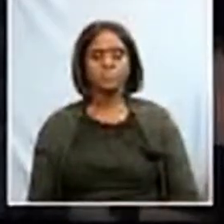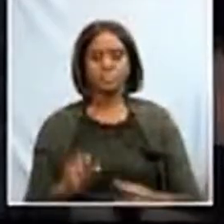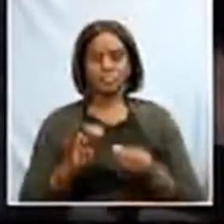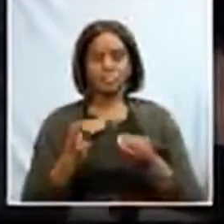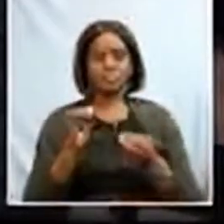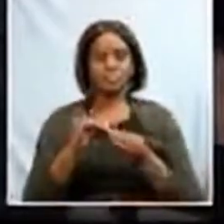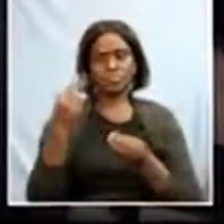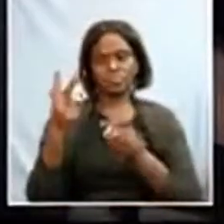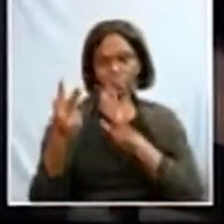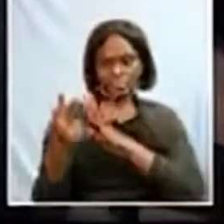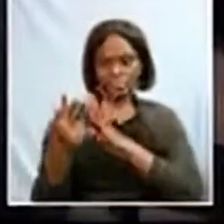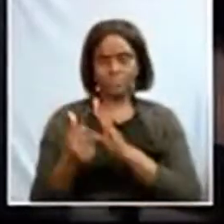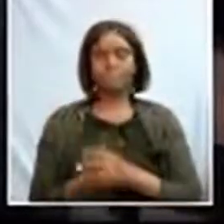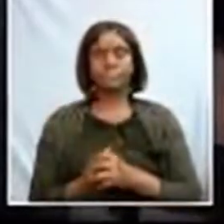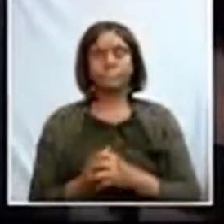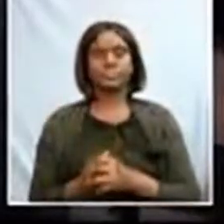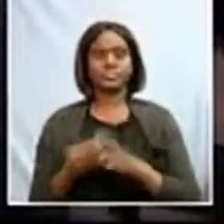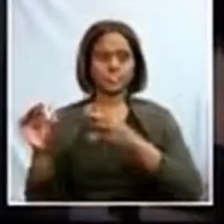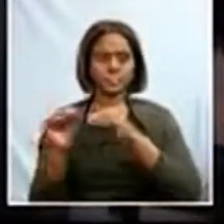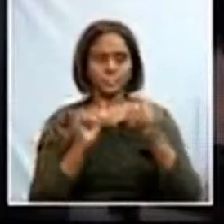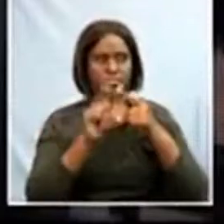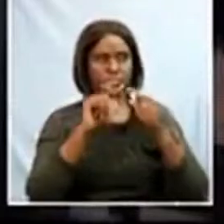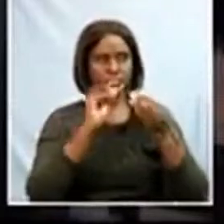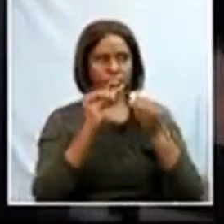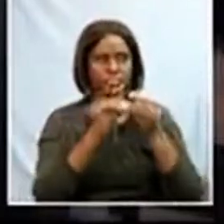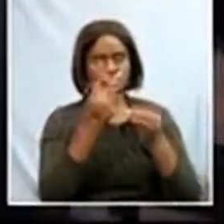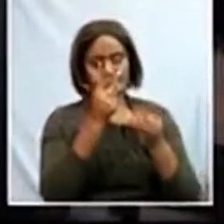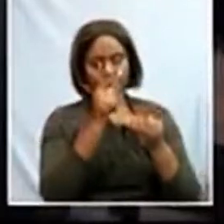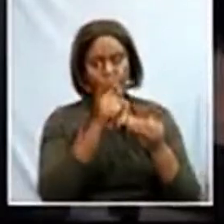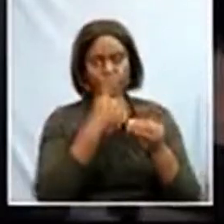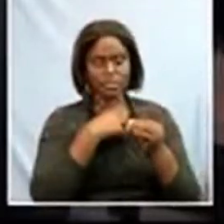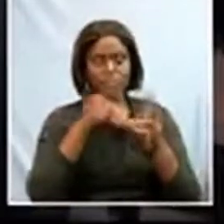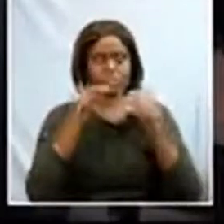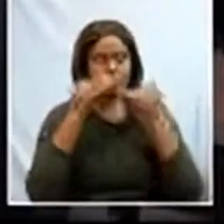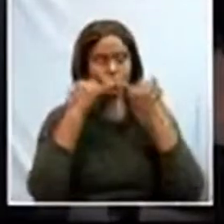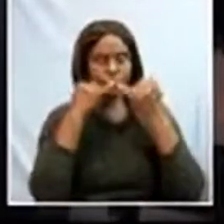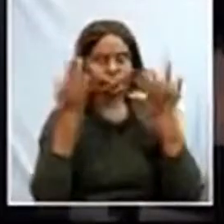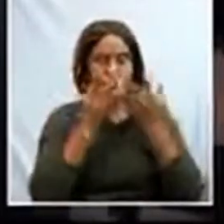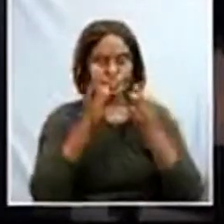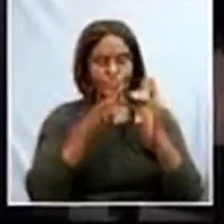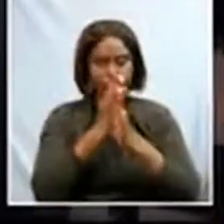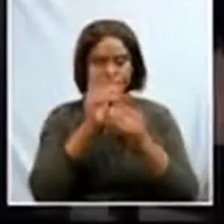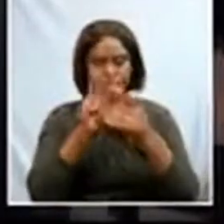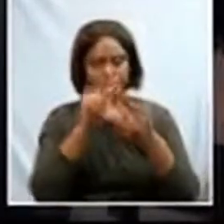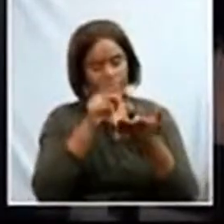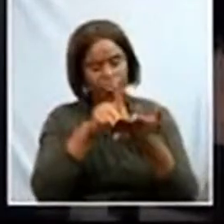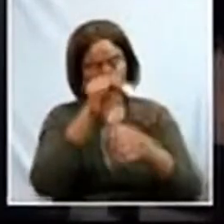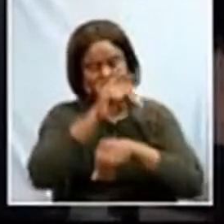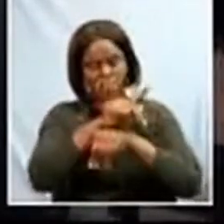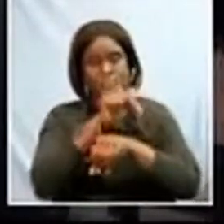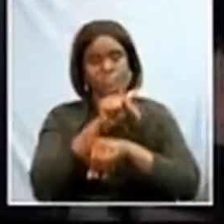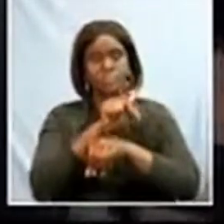3. When we go to Appendix 3, there is no information related to this project.